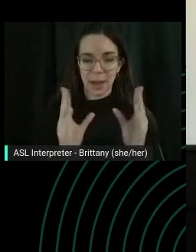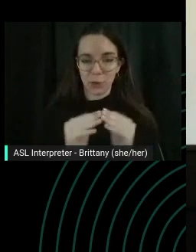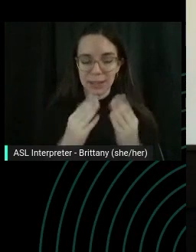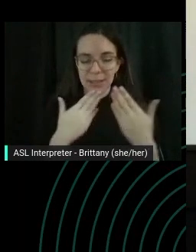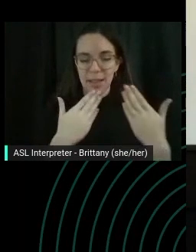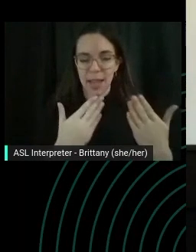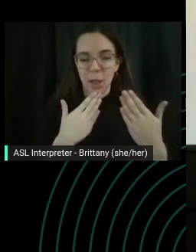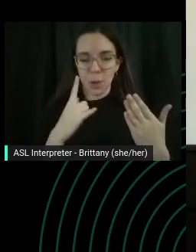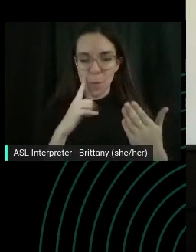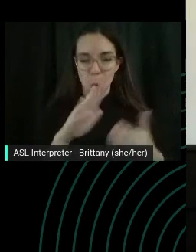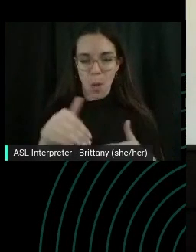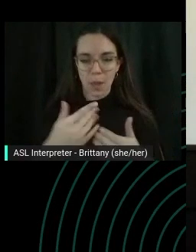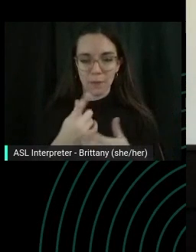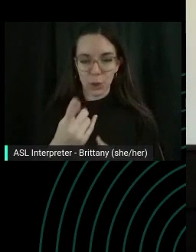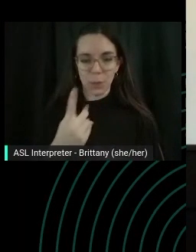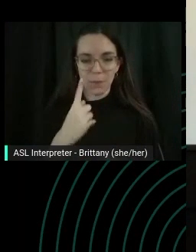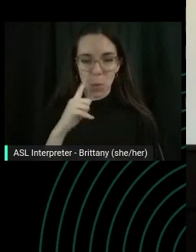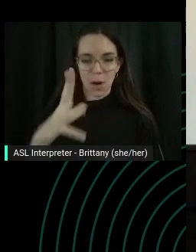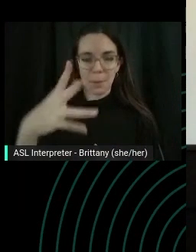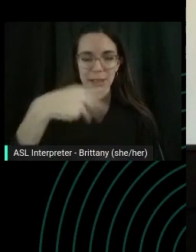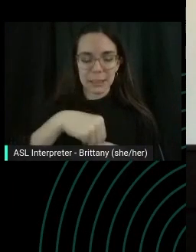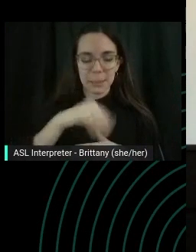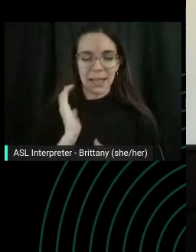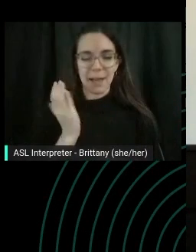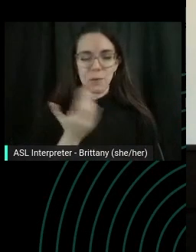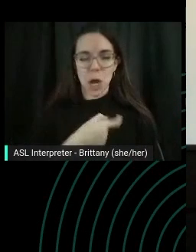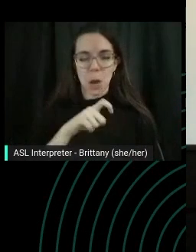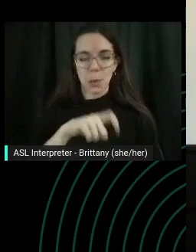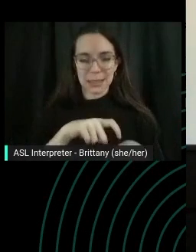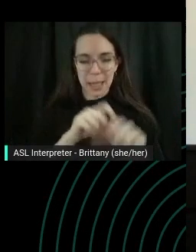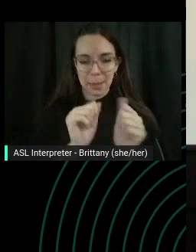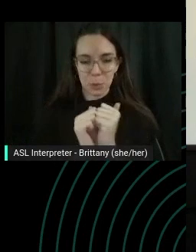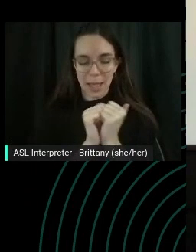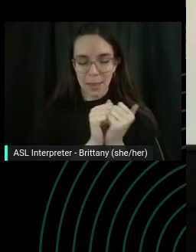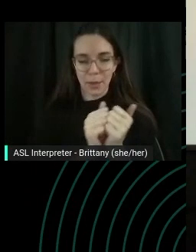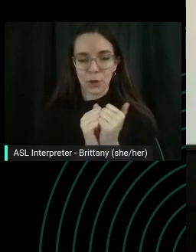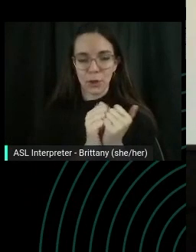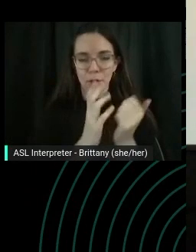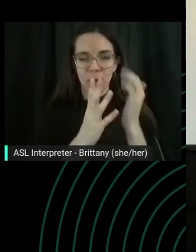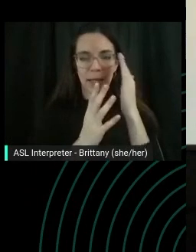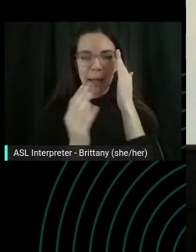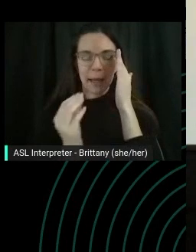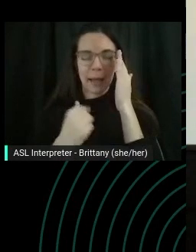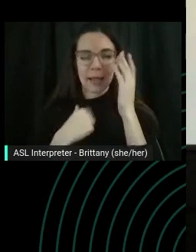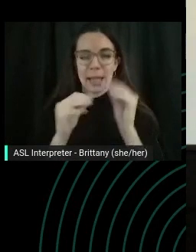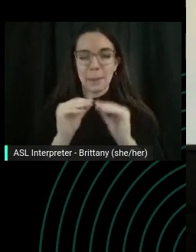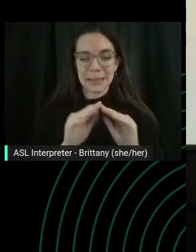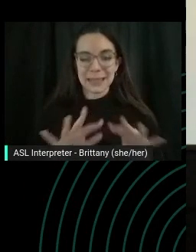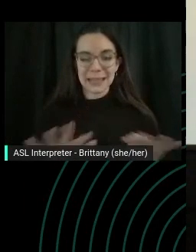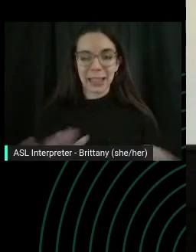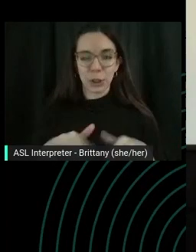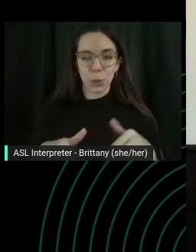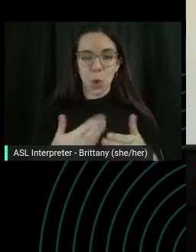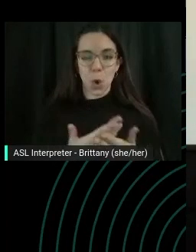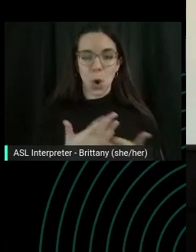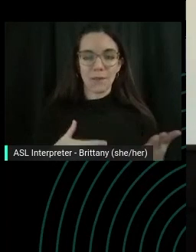you for participating and for our time together. And I'm sending you all